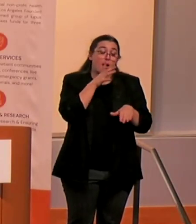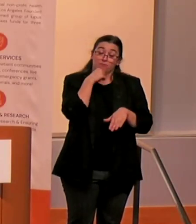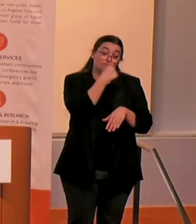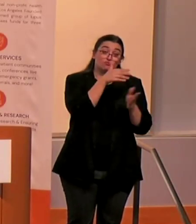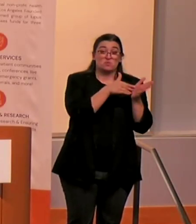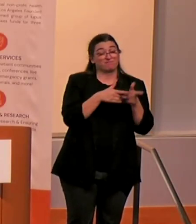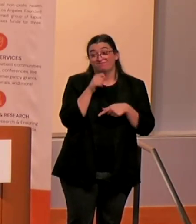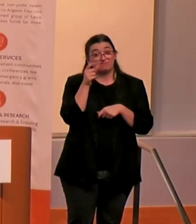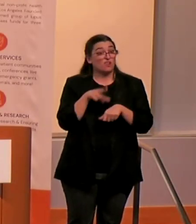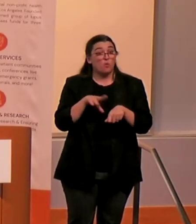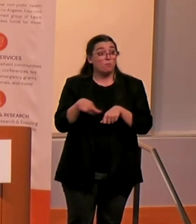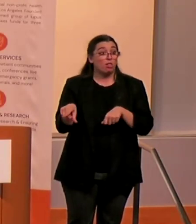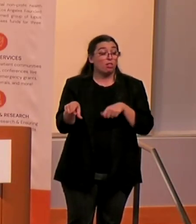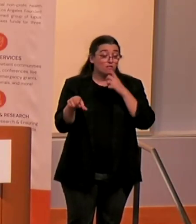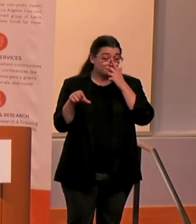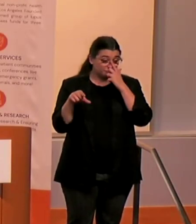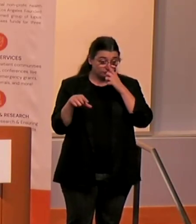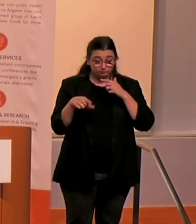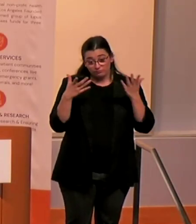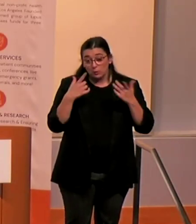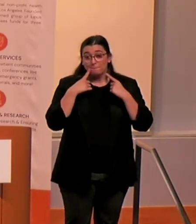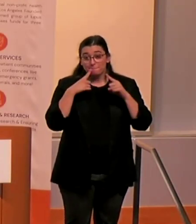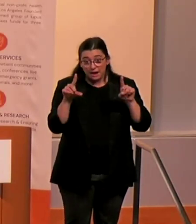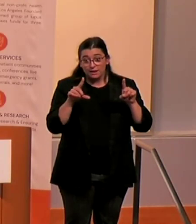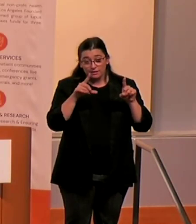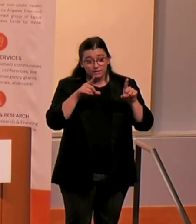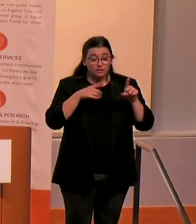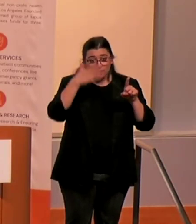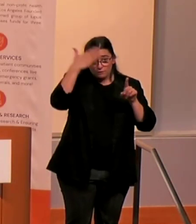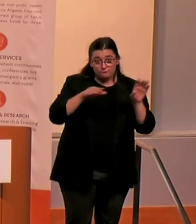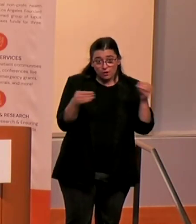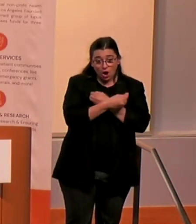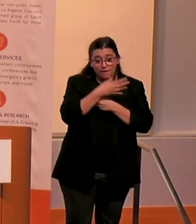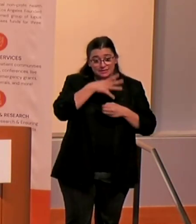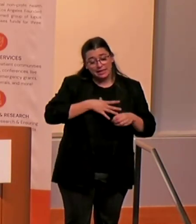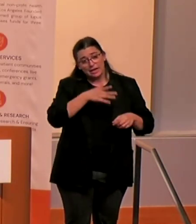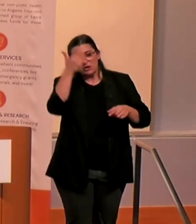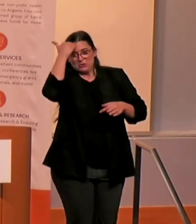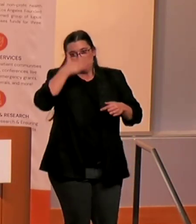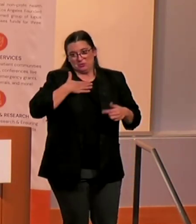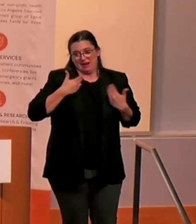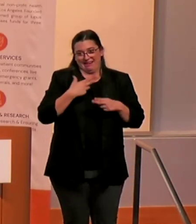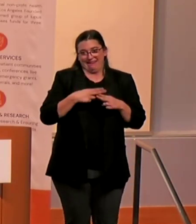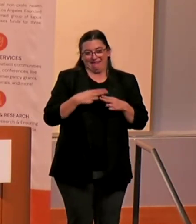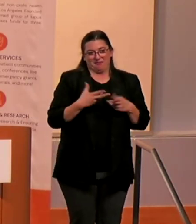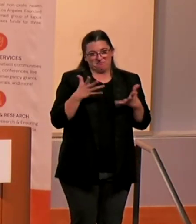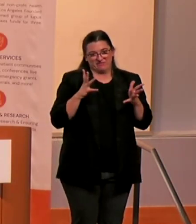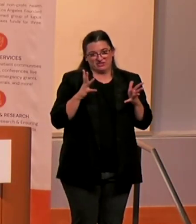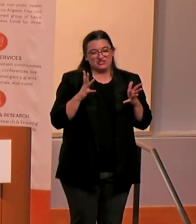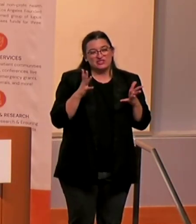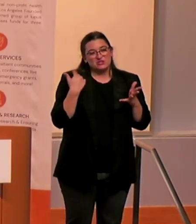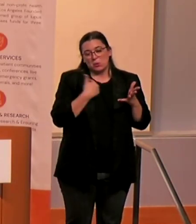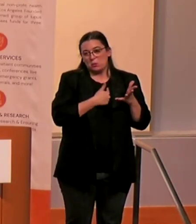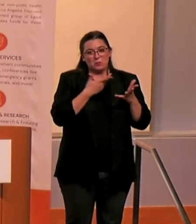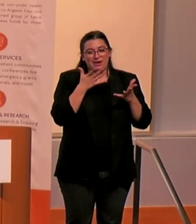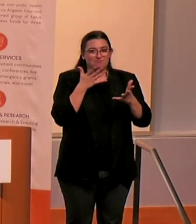eventually, the lady in the front office, she already knew us by name and she already knew us. We had gone there